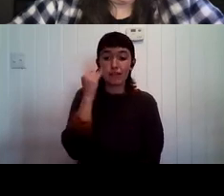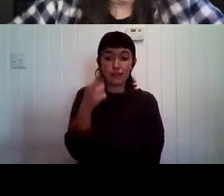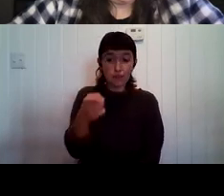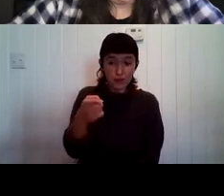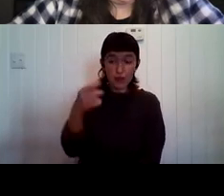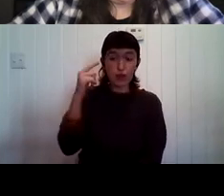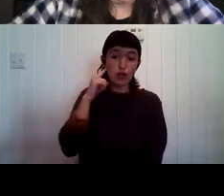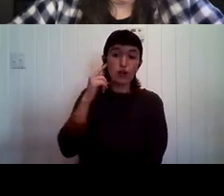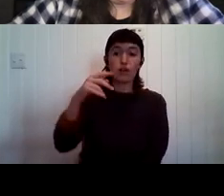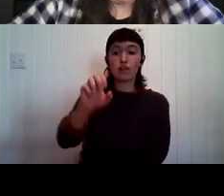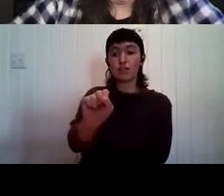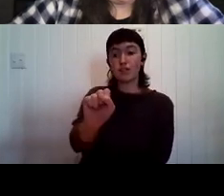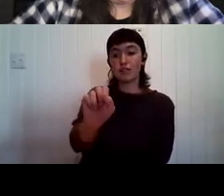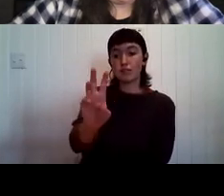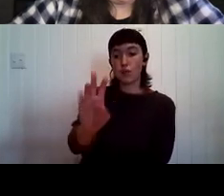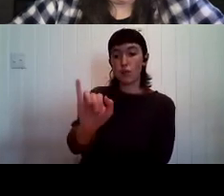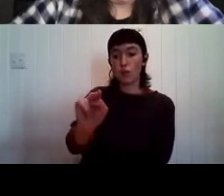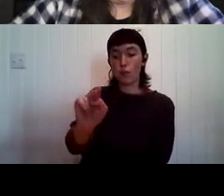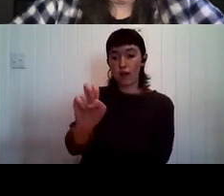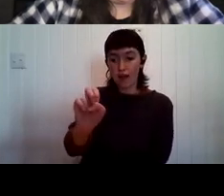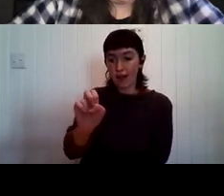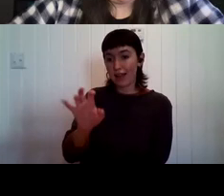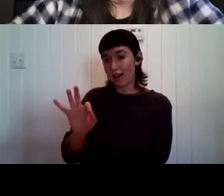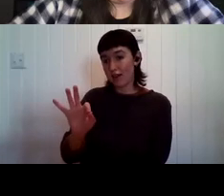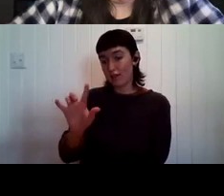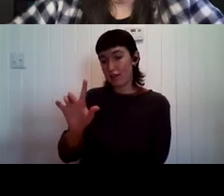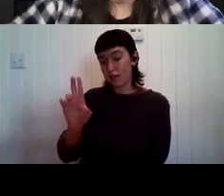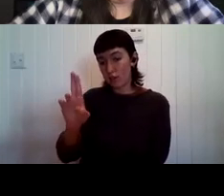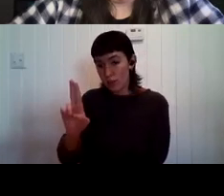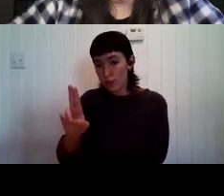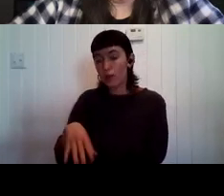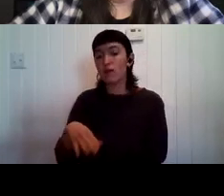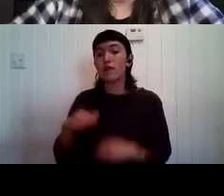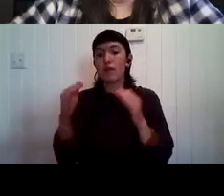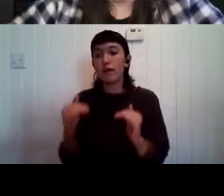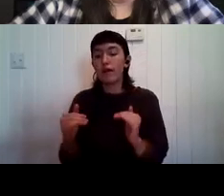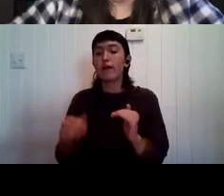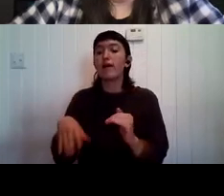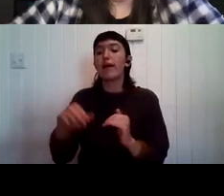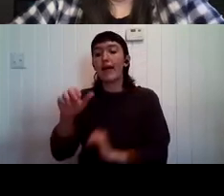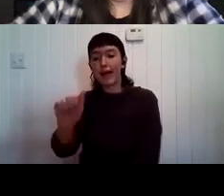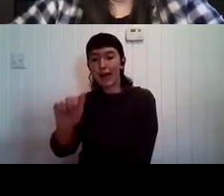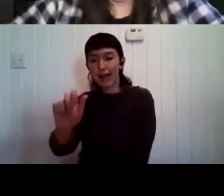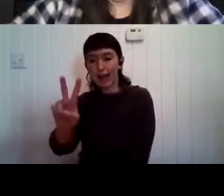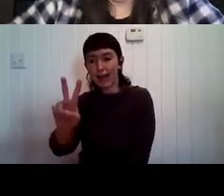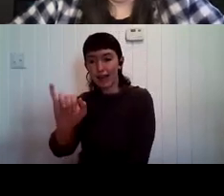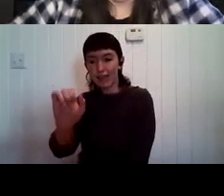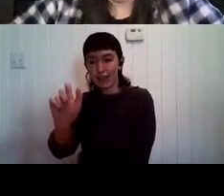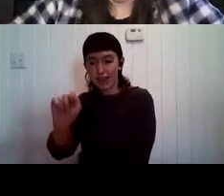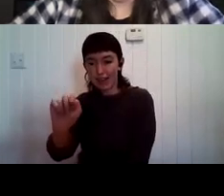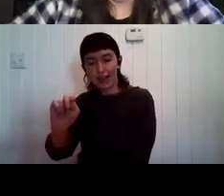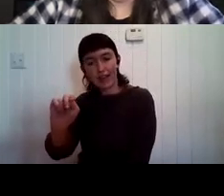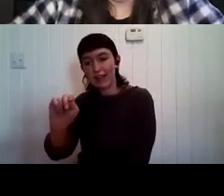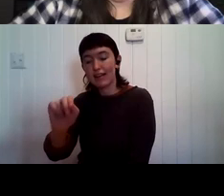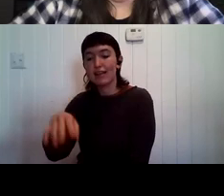or avian influenza, which is a big deal right now, bird flu, it's a big, big, big deal. What